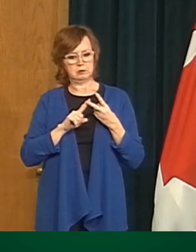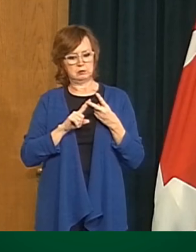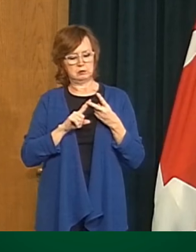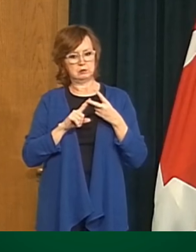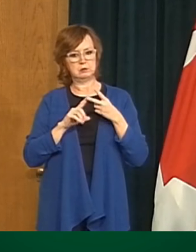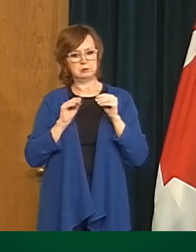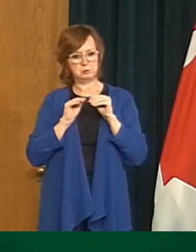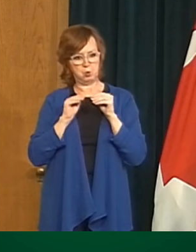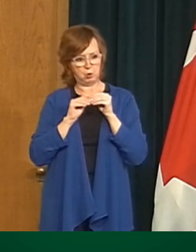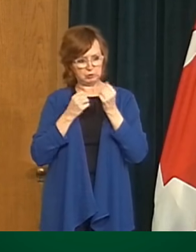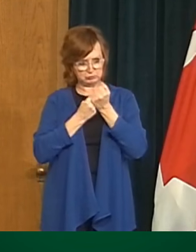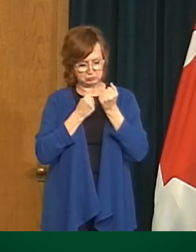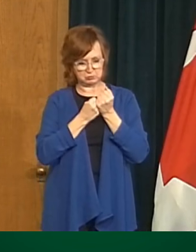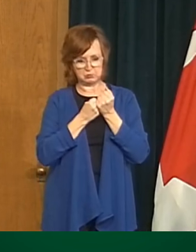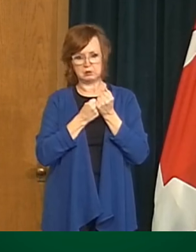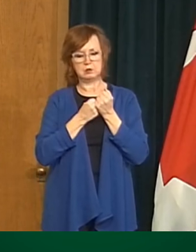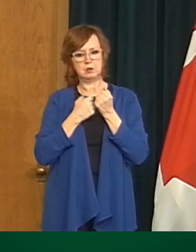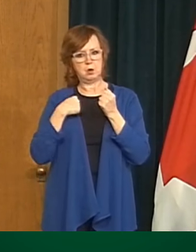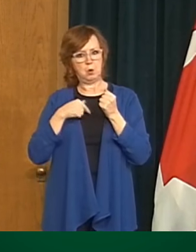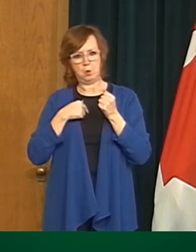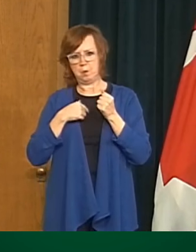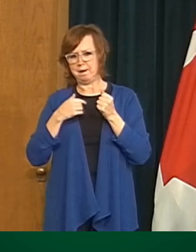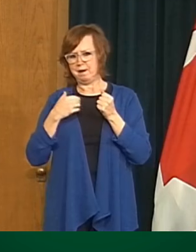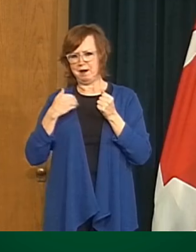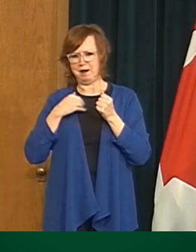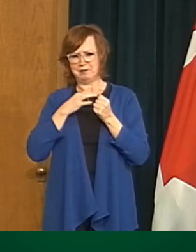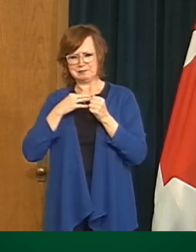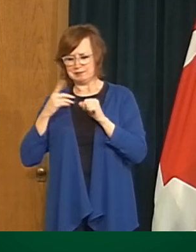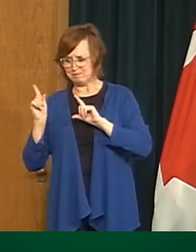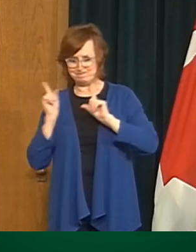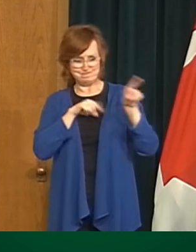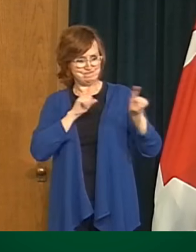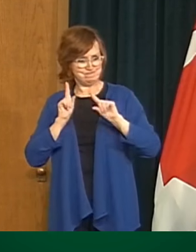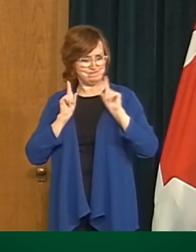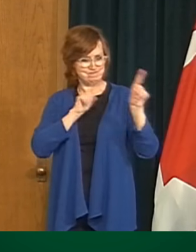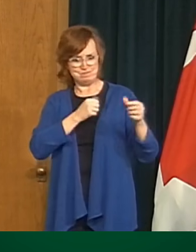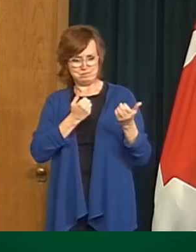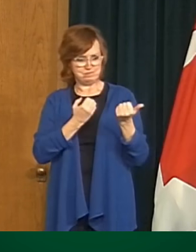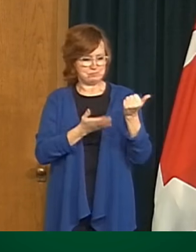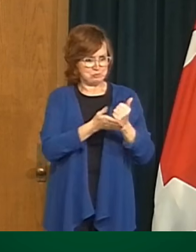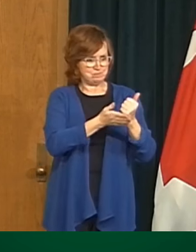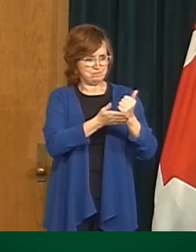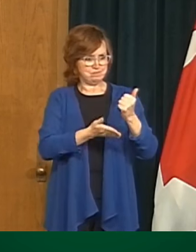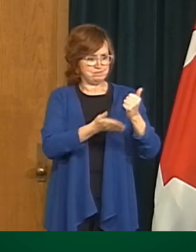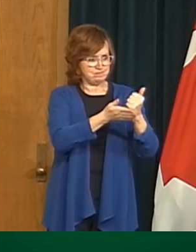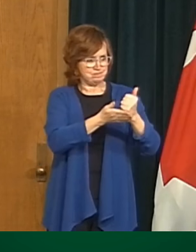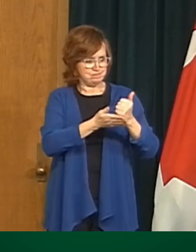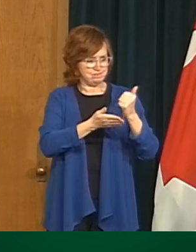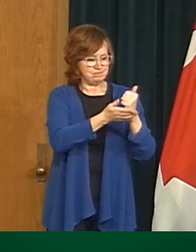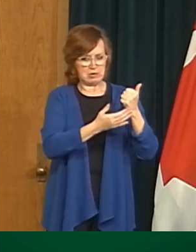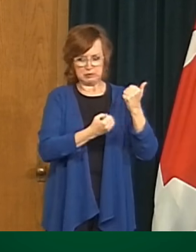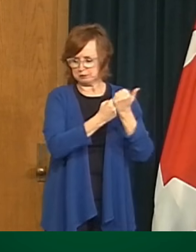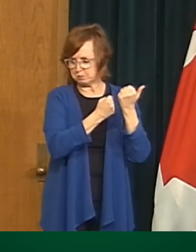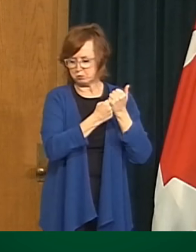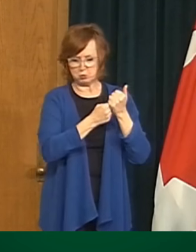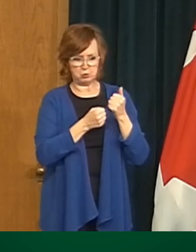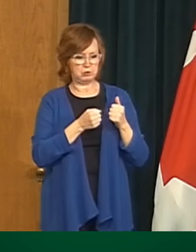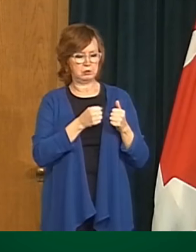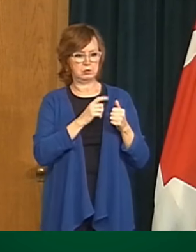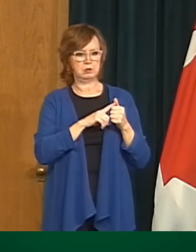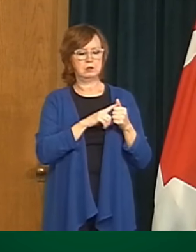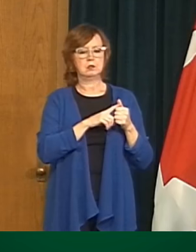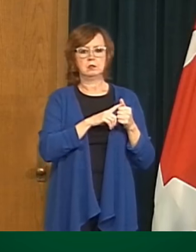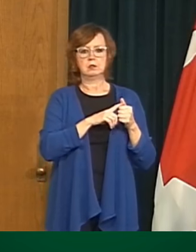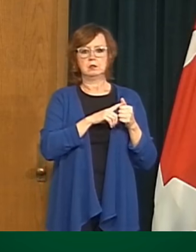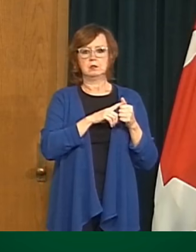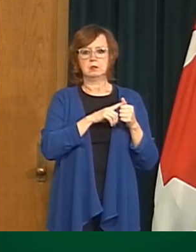is we continue to send resources to support our colleagues on the ground, both in Loche and our colleagues with the Northern Inland Tribal Health Authority